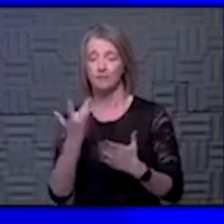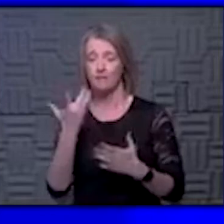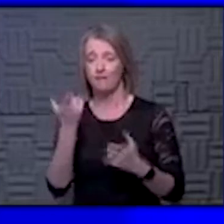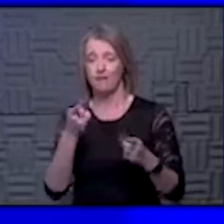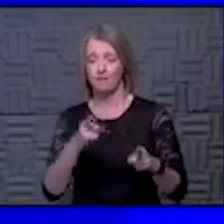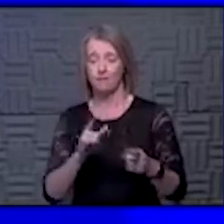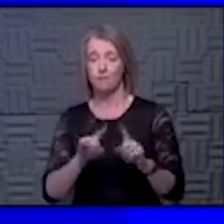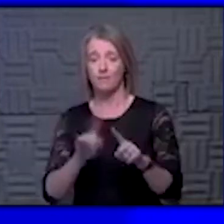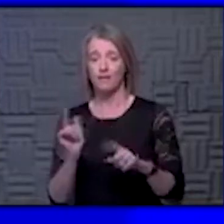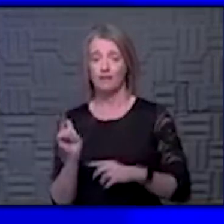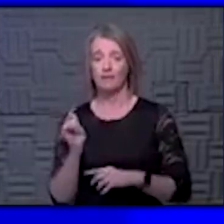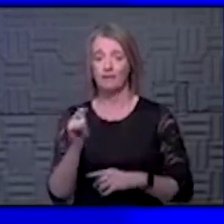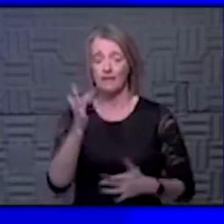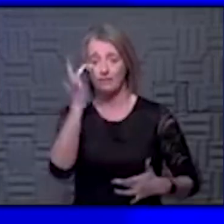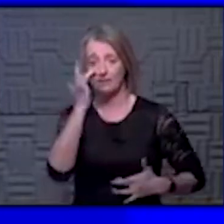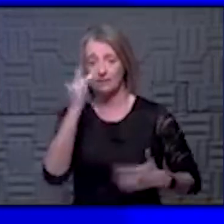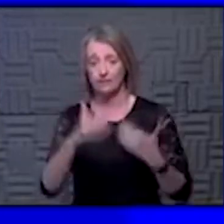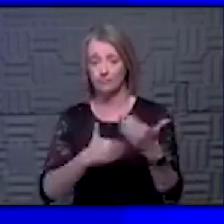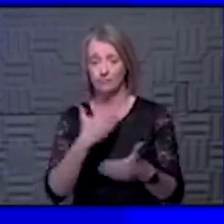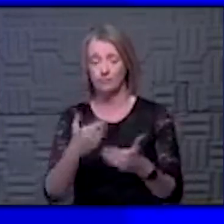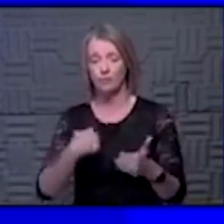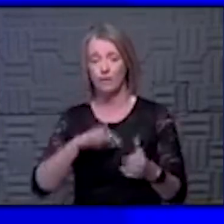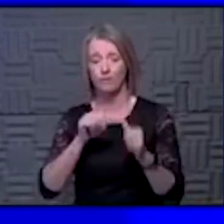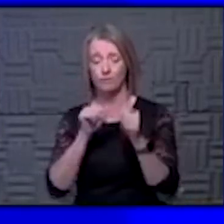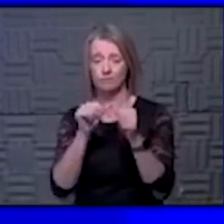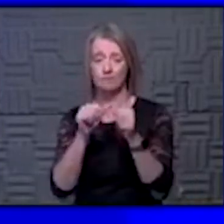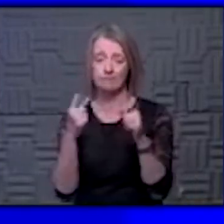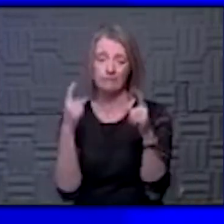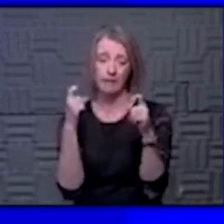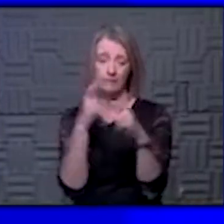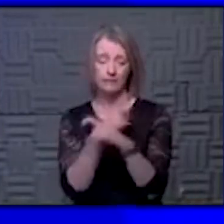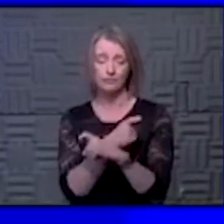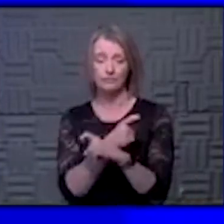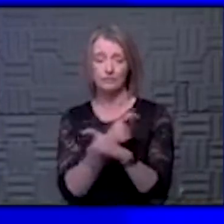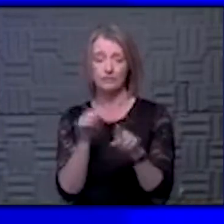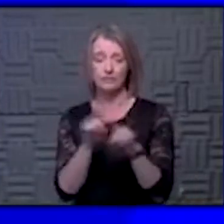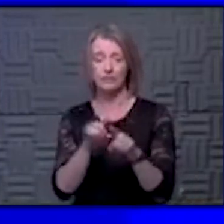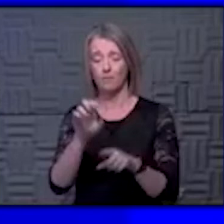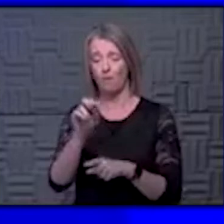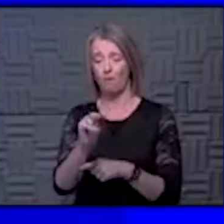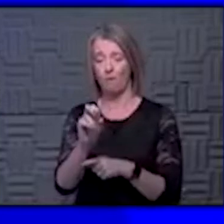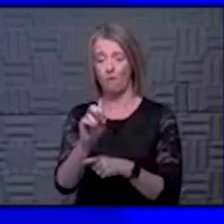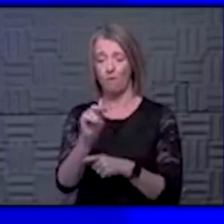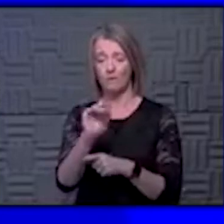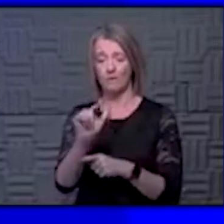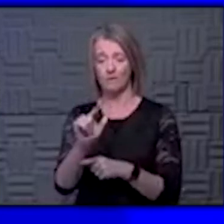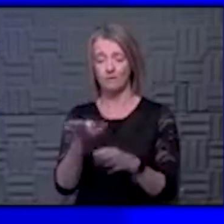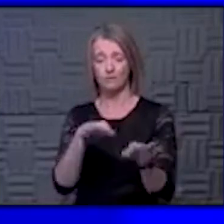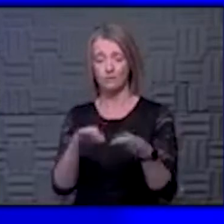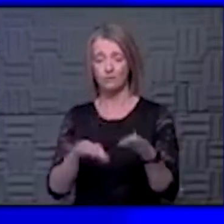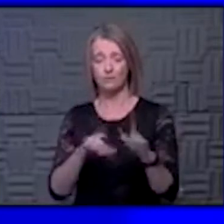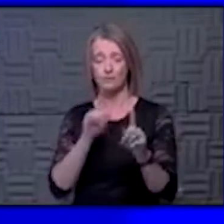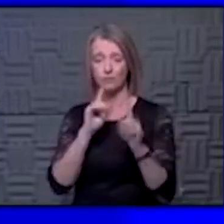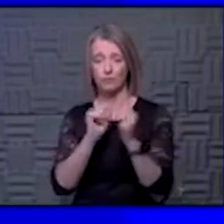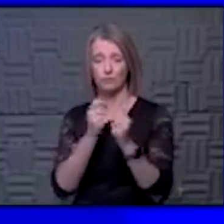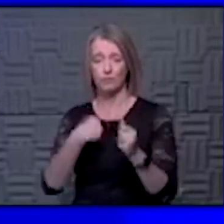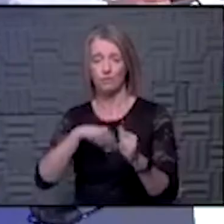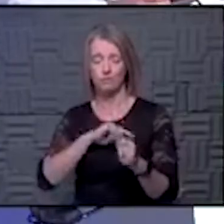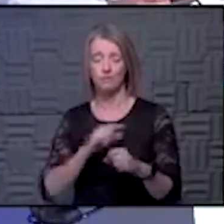also even later on in that disease process where you have persistent complications, just as Anil has described in his talks with